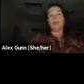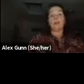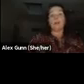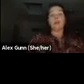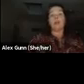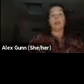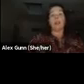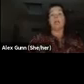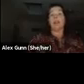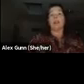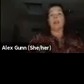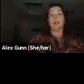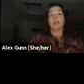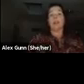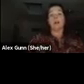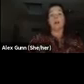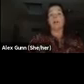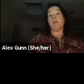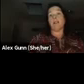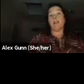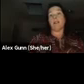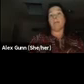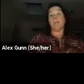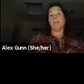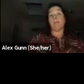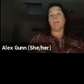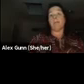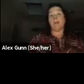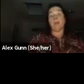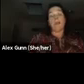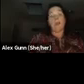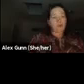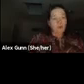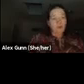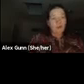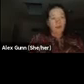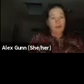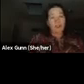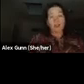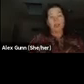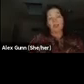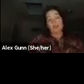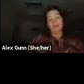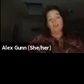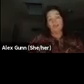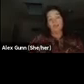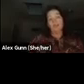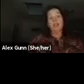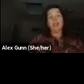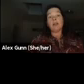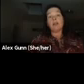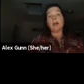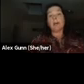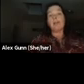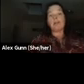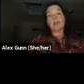odds with normative thinking and practice, as and when that arises. Now, for me, these are queer strategies, and I